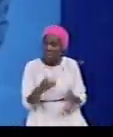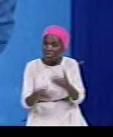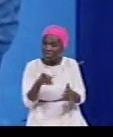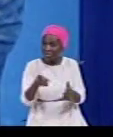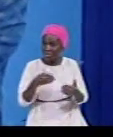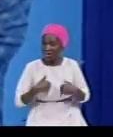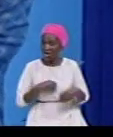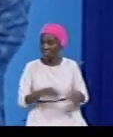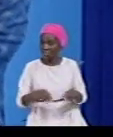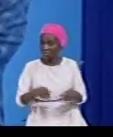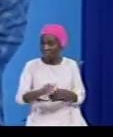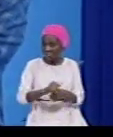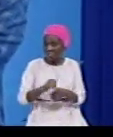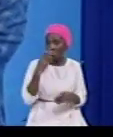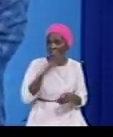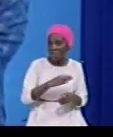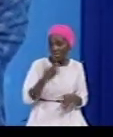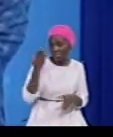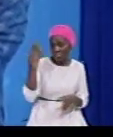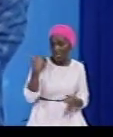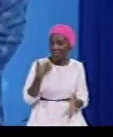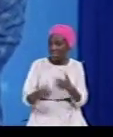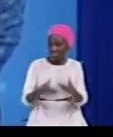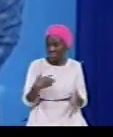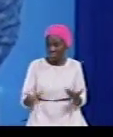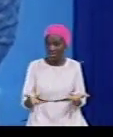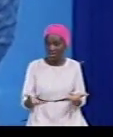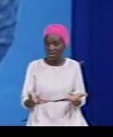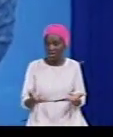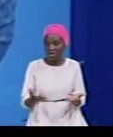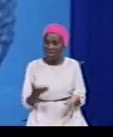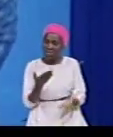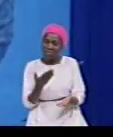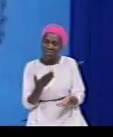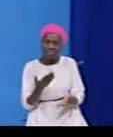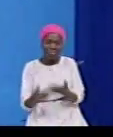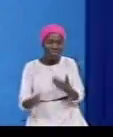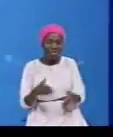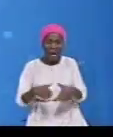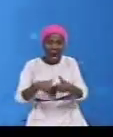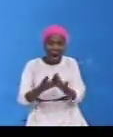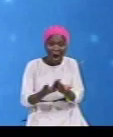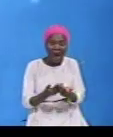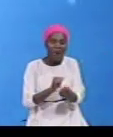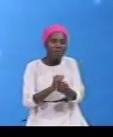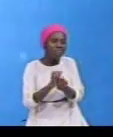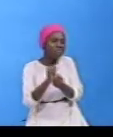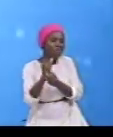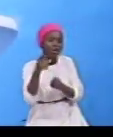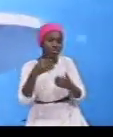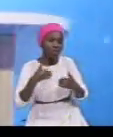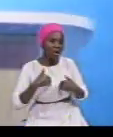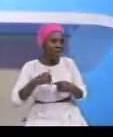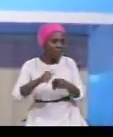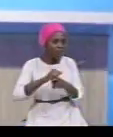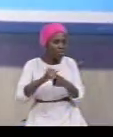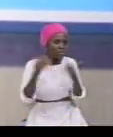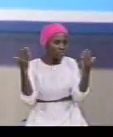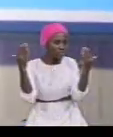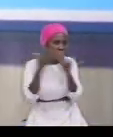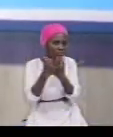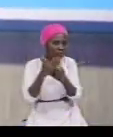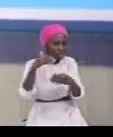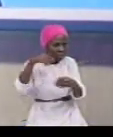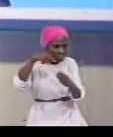matter how far you have gone in darkness and in sin, he is the one